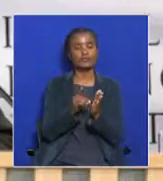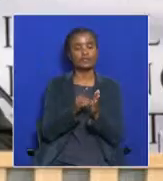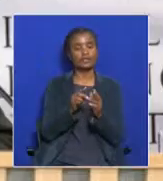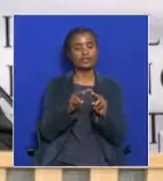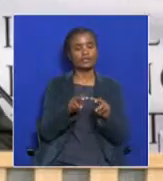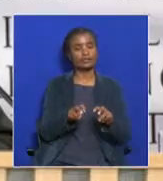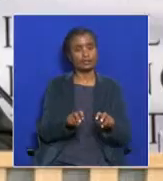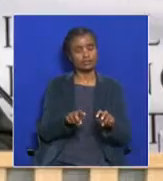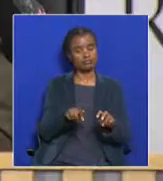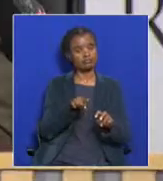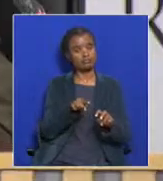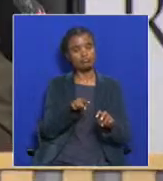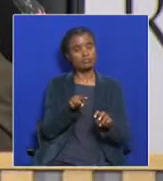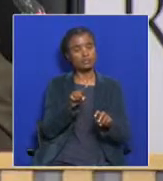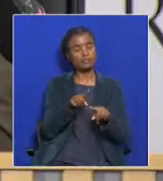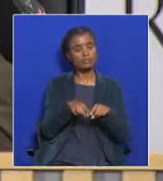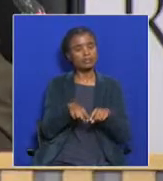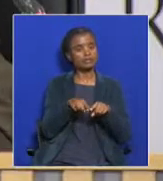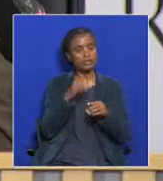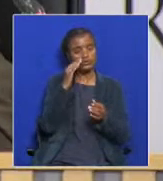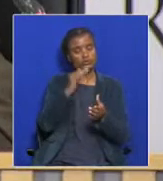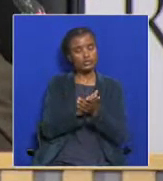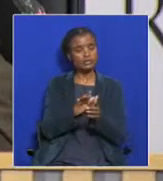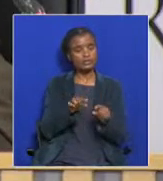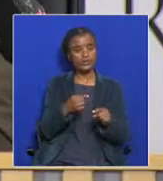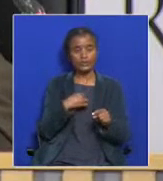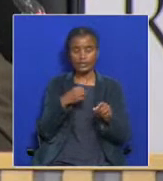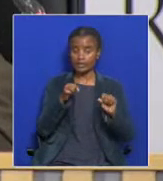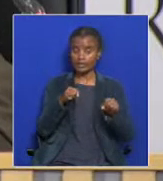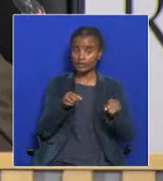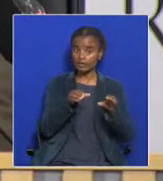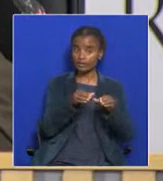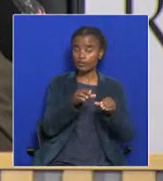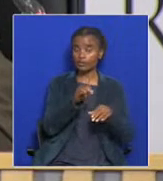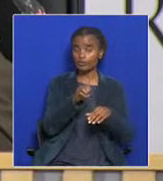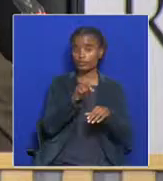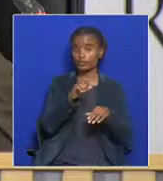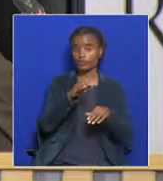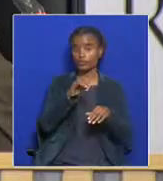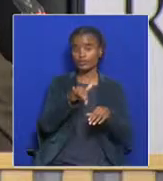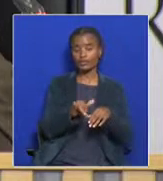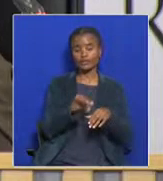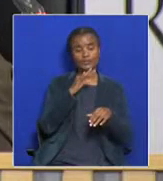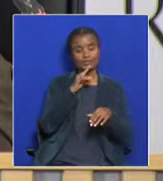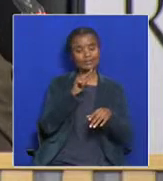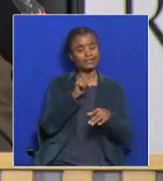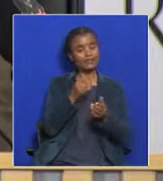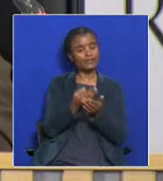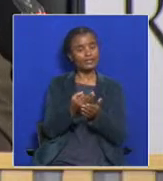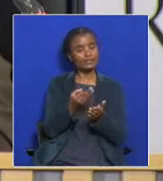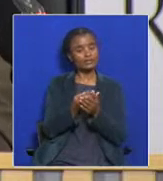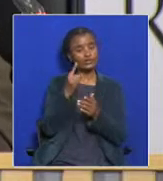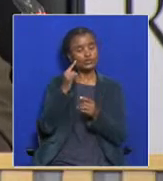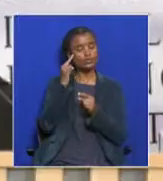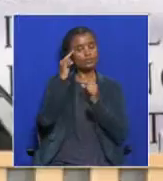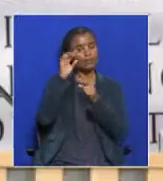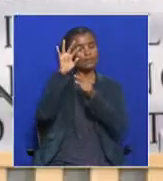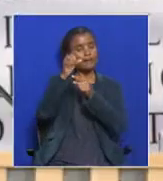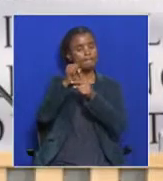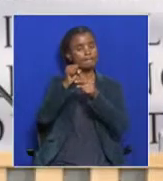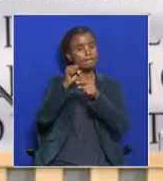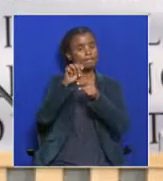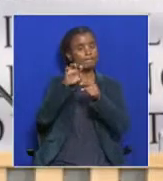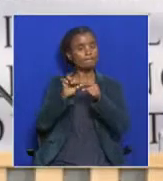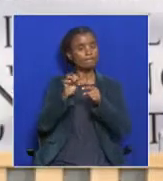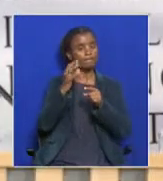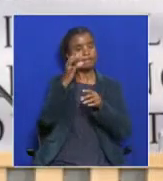Baloy. It's manufactured fact in all this diary, post fact. No. And I'll tell you why I say